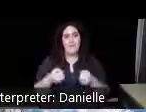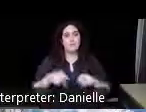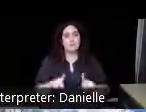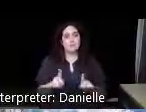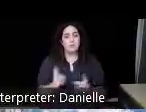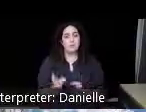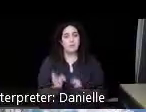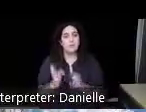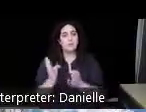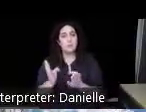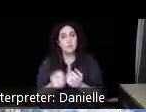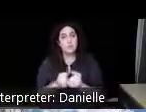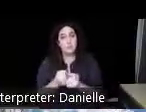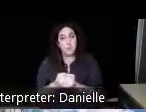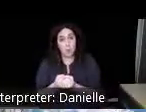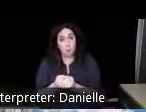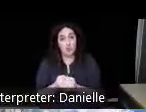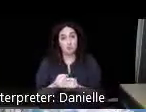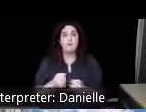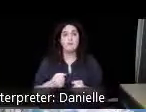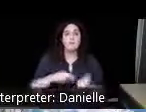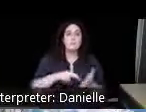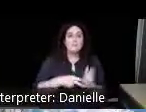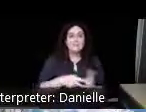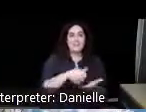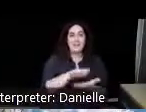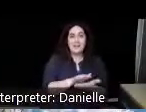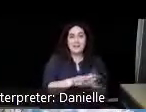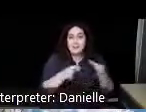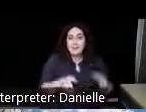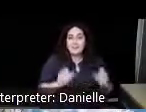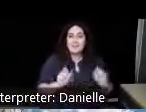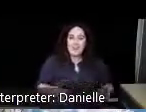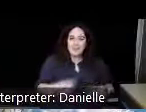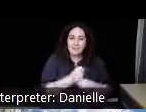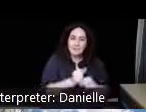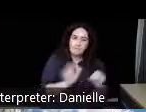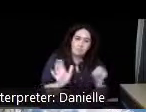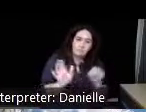that academics create fully accessible publications.